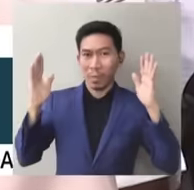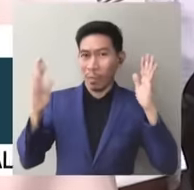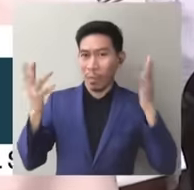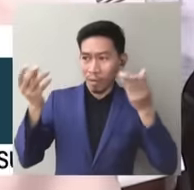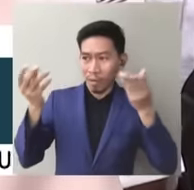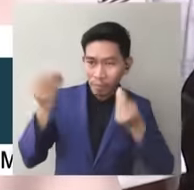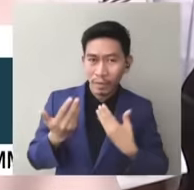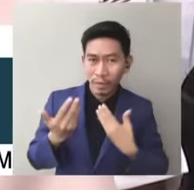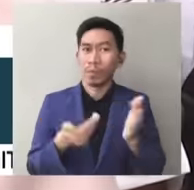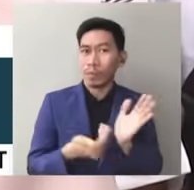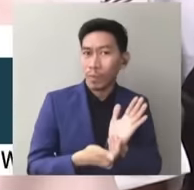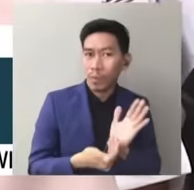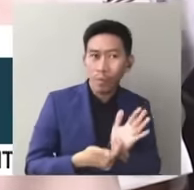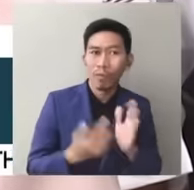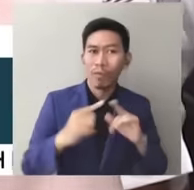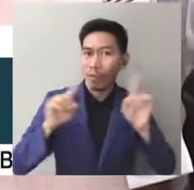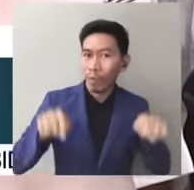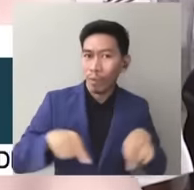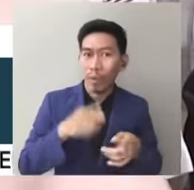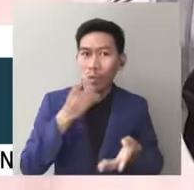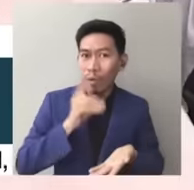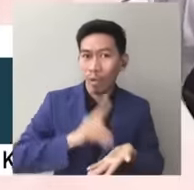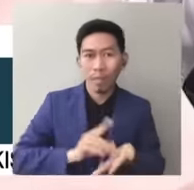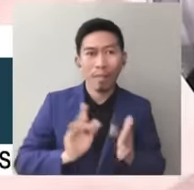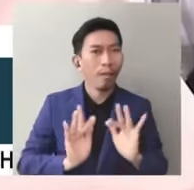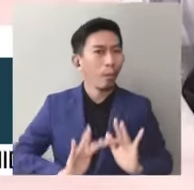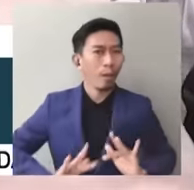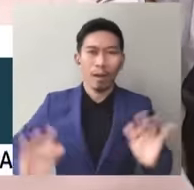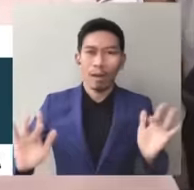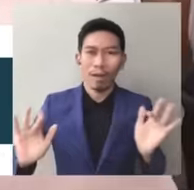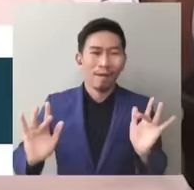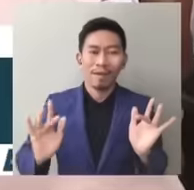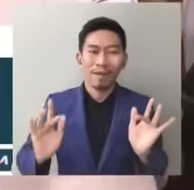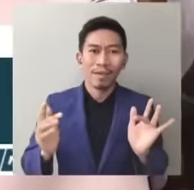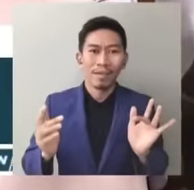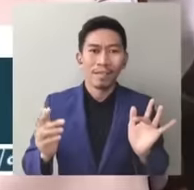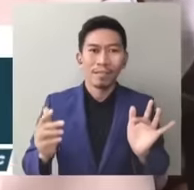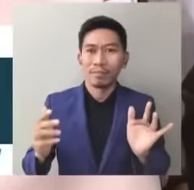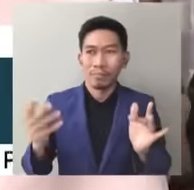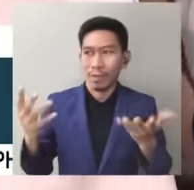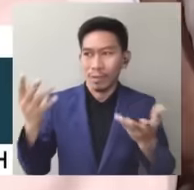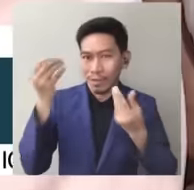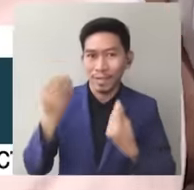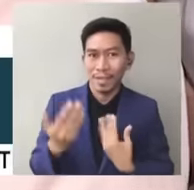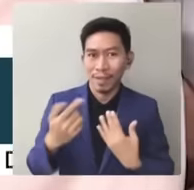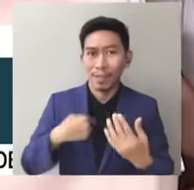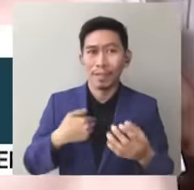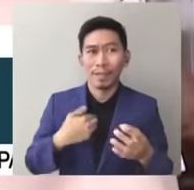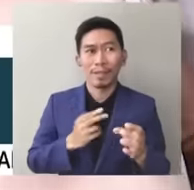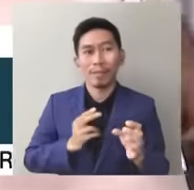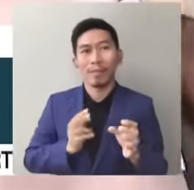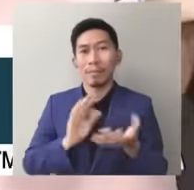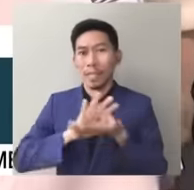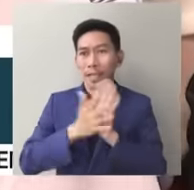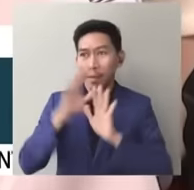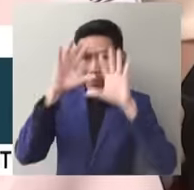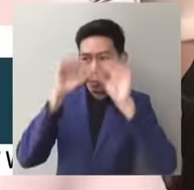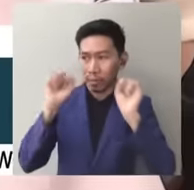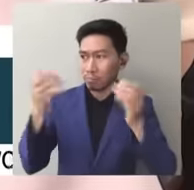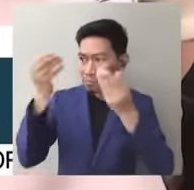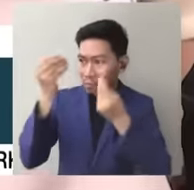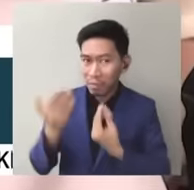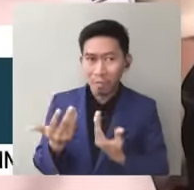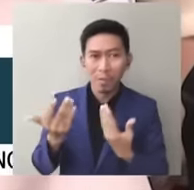no record. There is no... We were not briefed when I came into office. Walang nagsabi sa amin na merong ganung